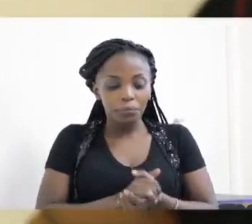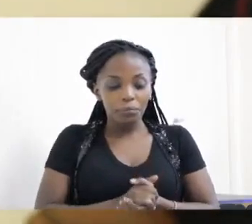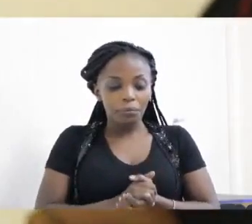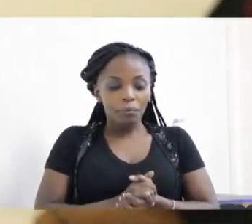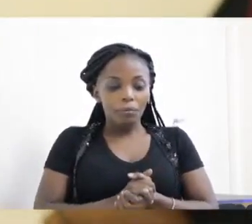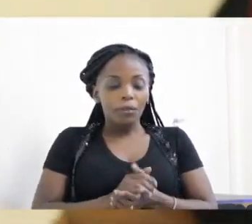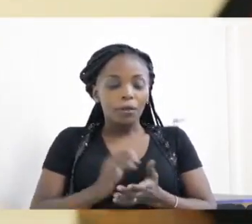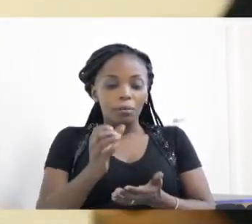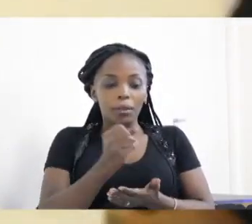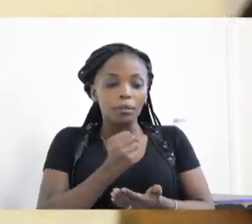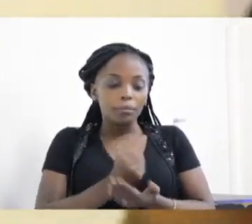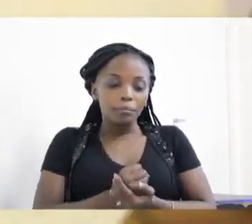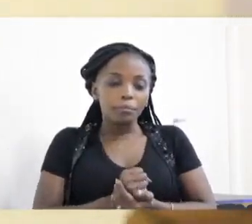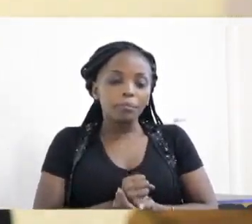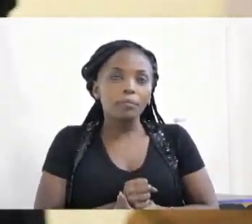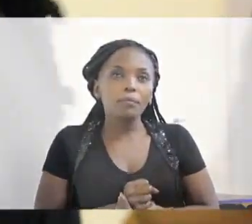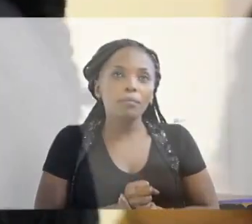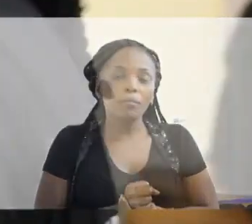Amen.